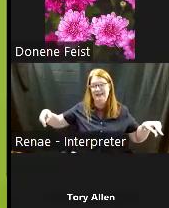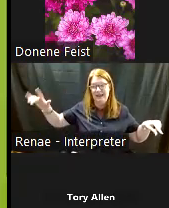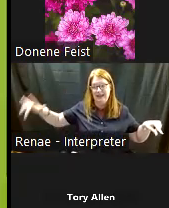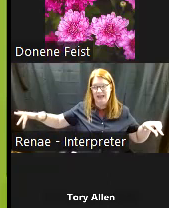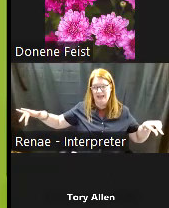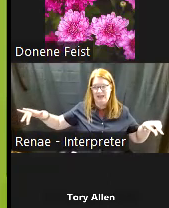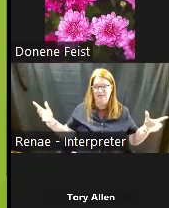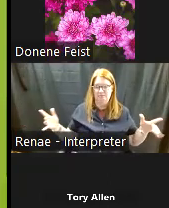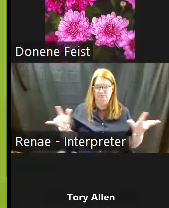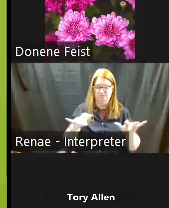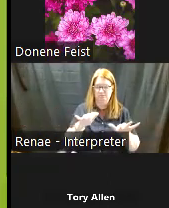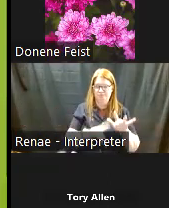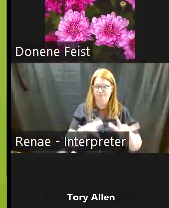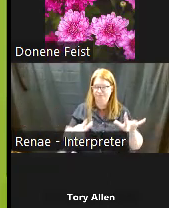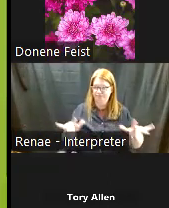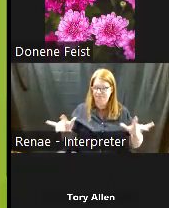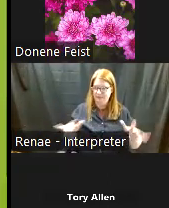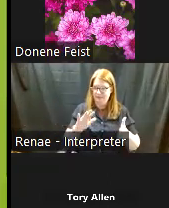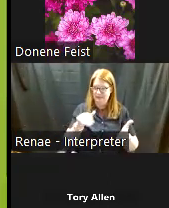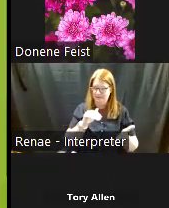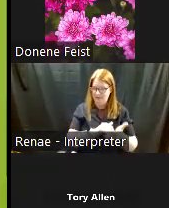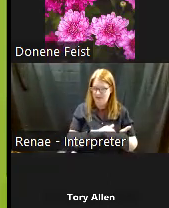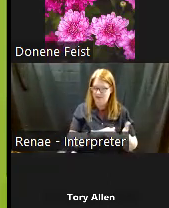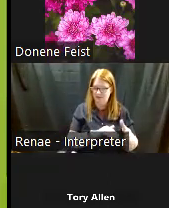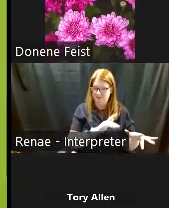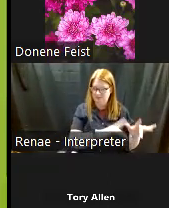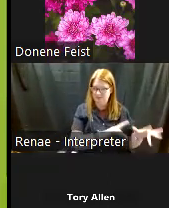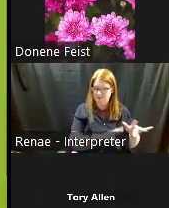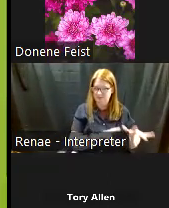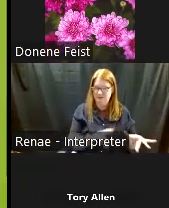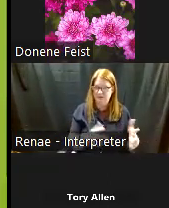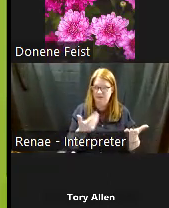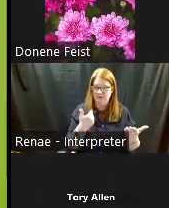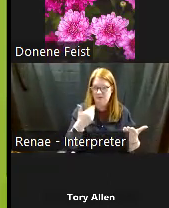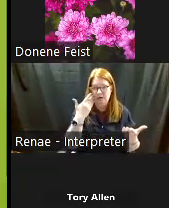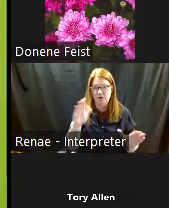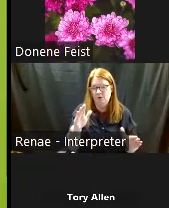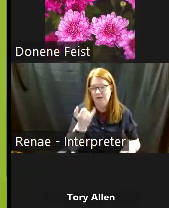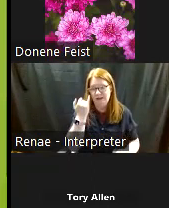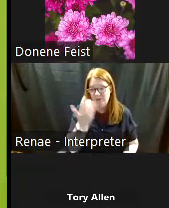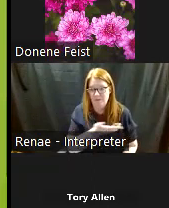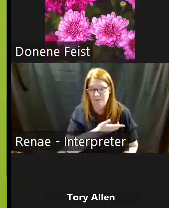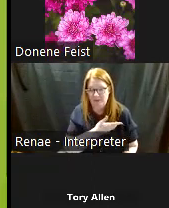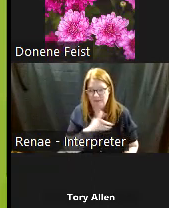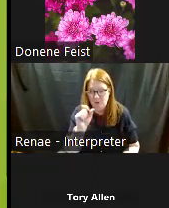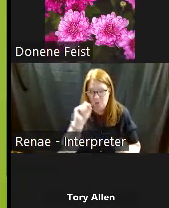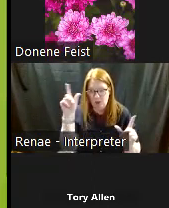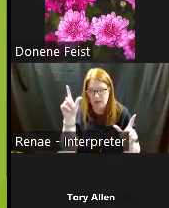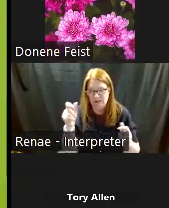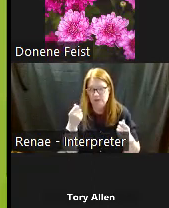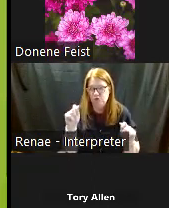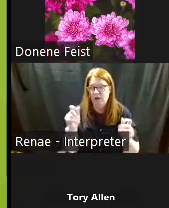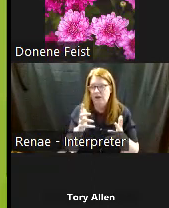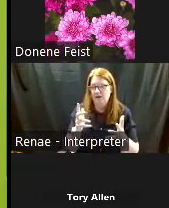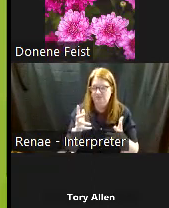then I fill in kind of the low mids. And so I'm sampling, because we never know when the baby's going to wake up. So we want to try to get as much